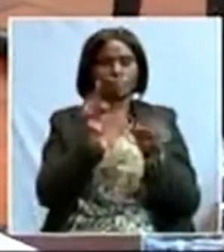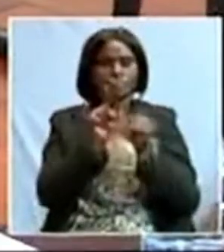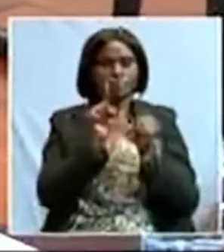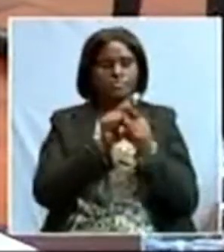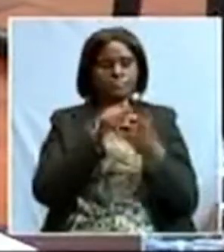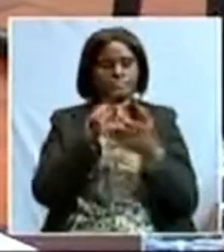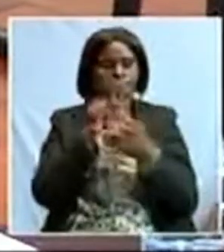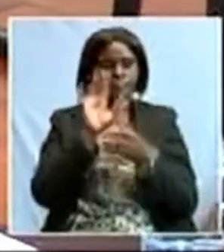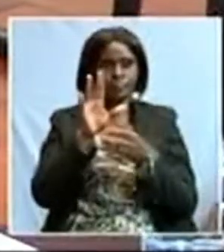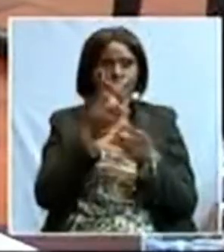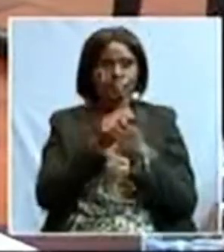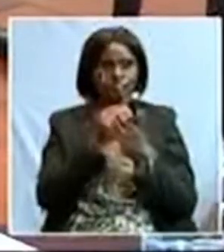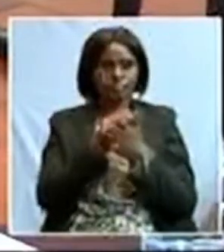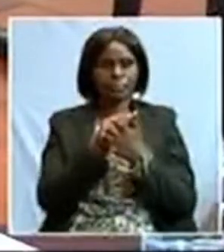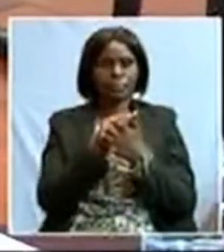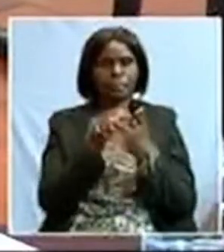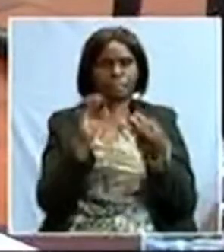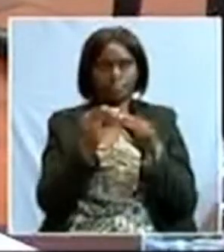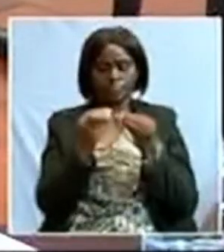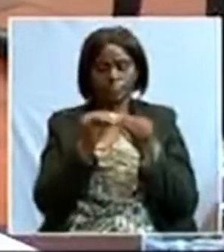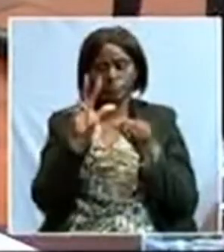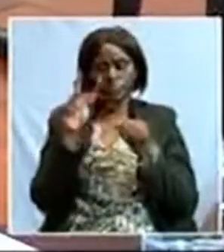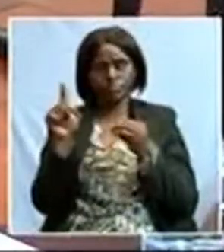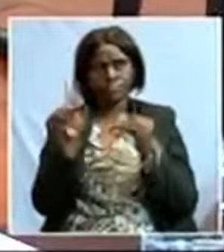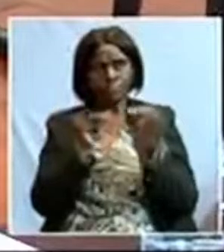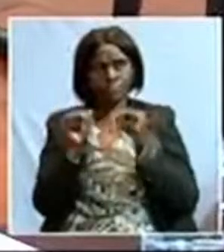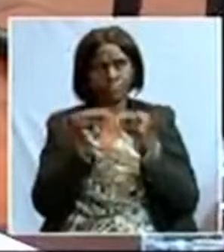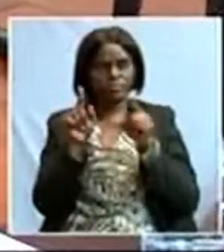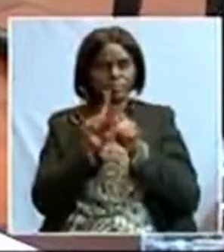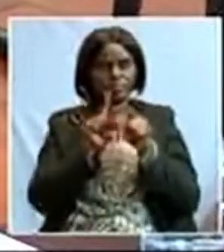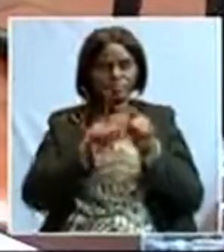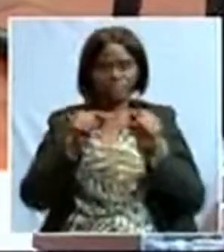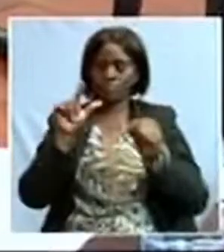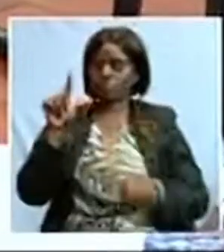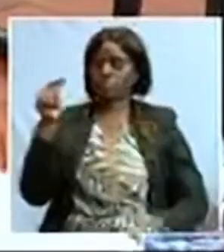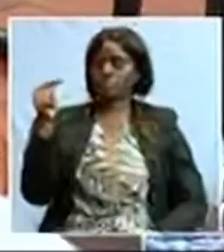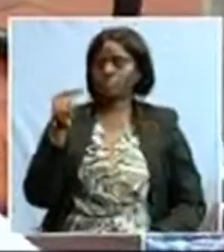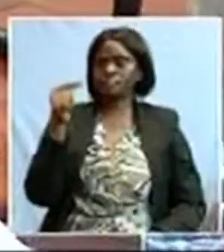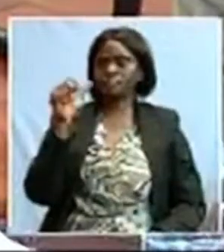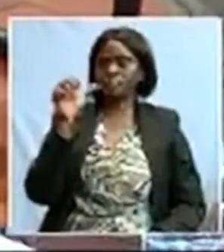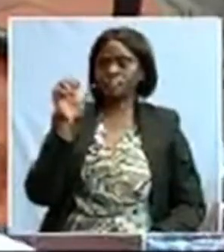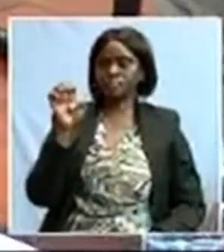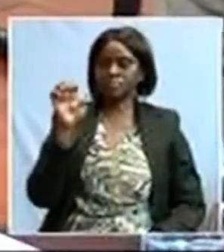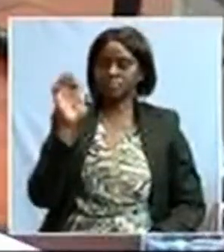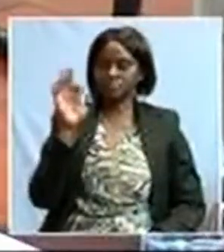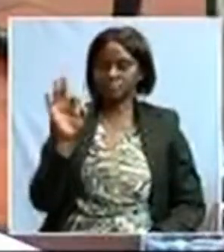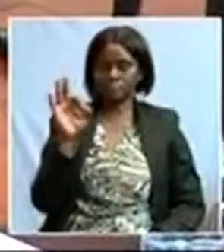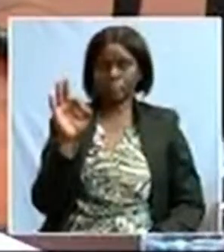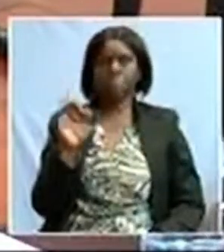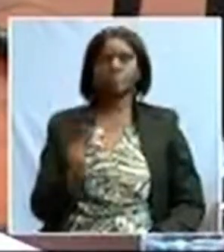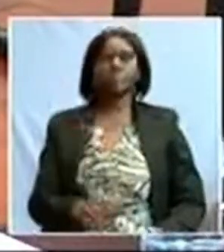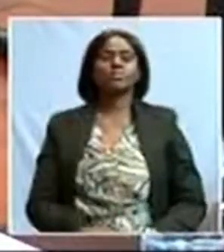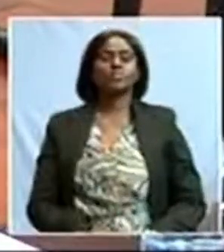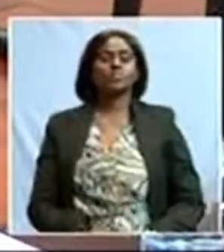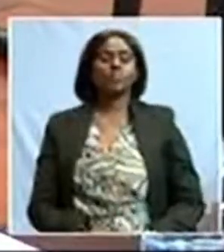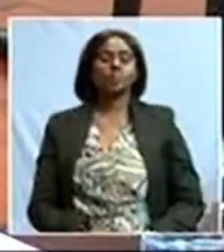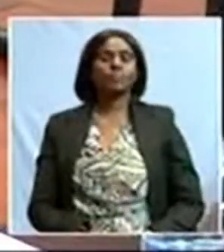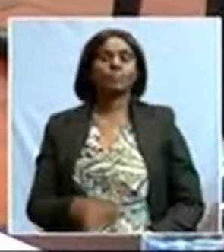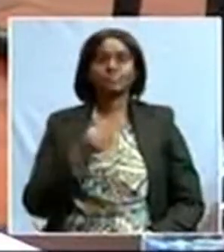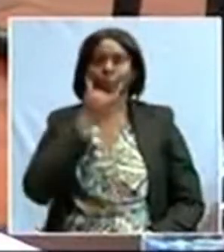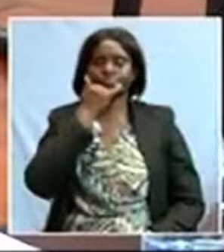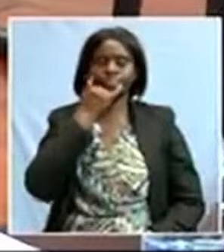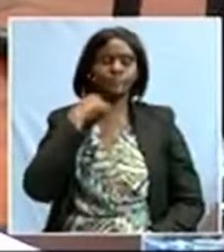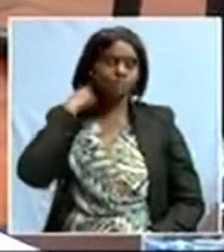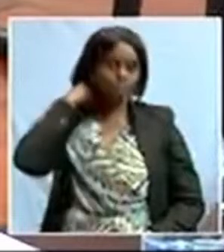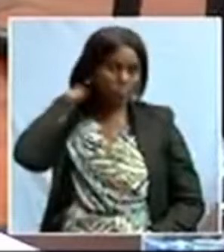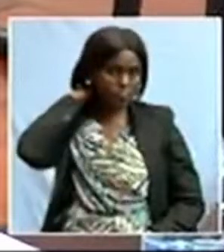paid. Appendix 31, Management of Local Government Equalization Fund. Cause of the